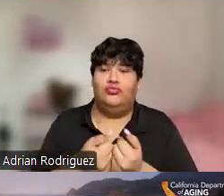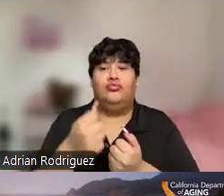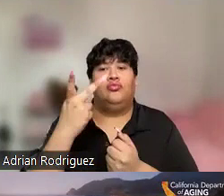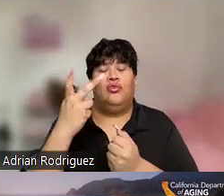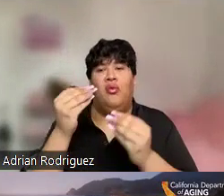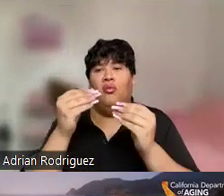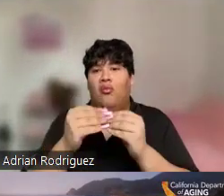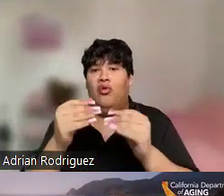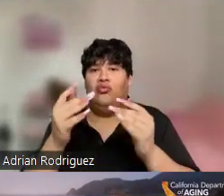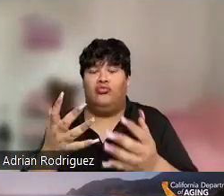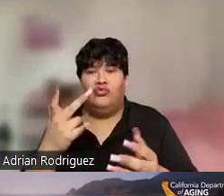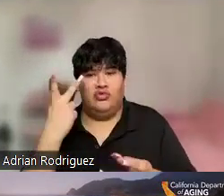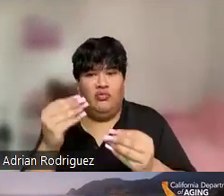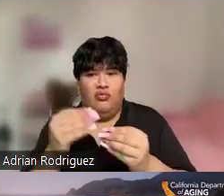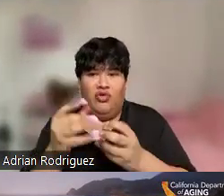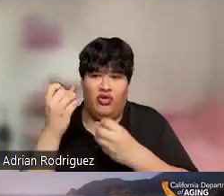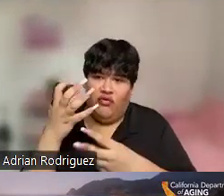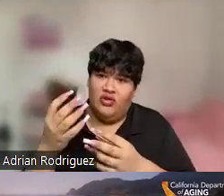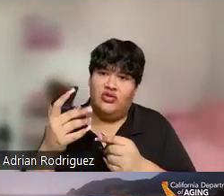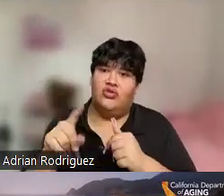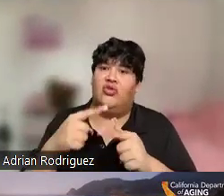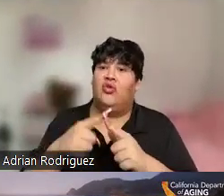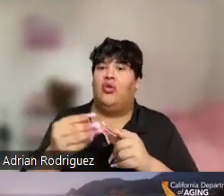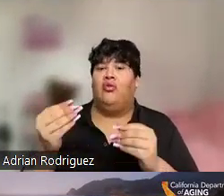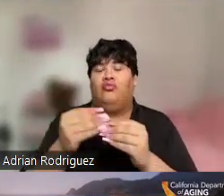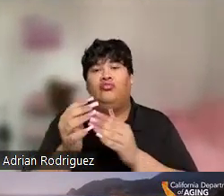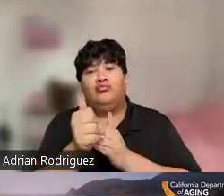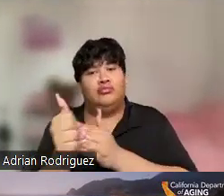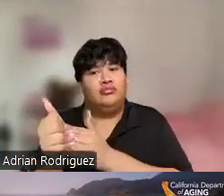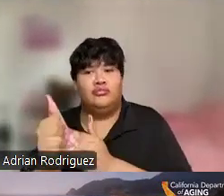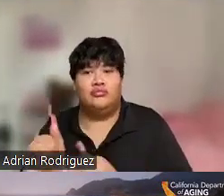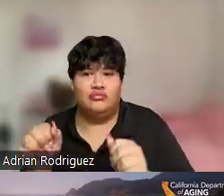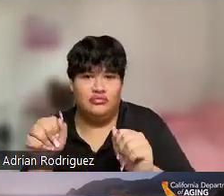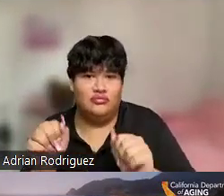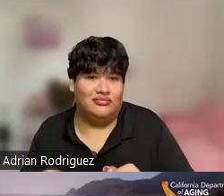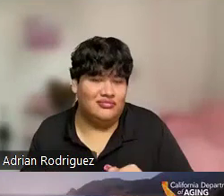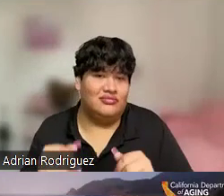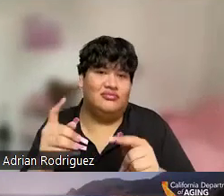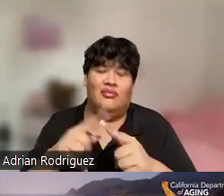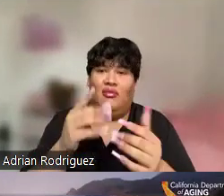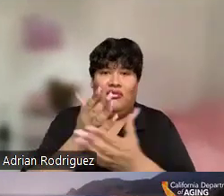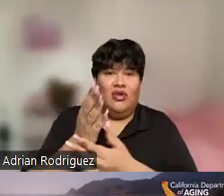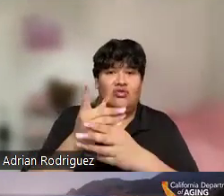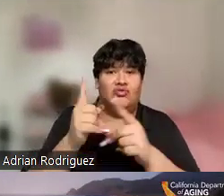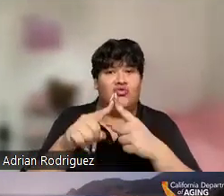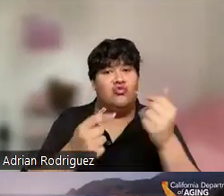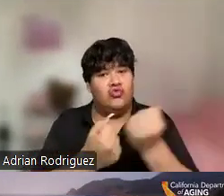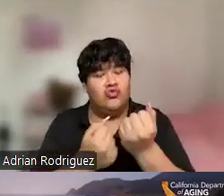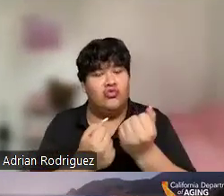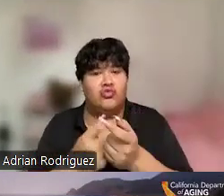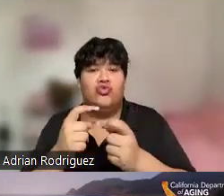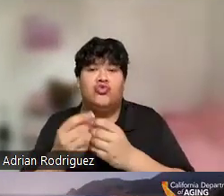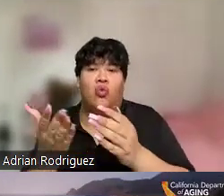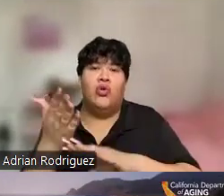crisis. And when information is scattered or it's very hard to navigate, it can delay access to support. So really improving